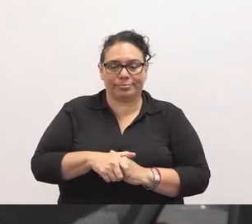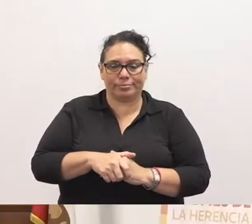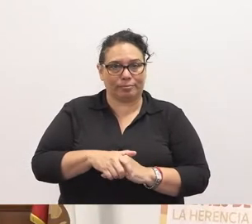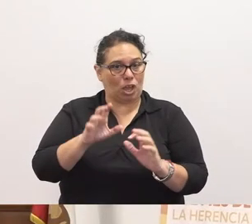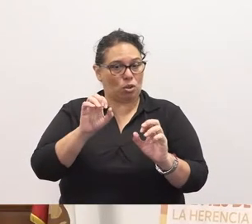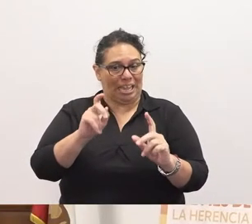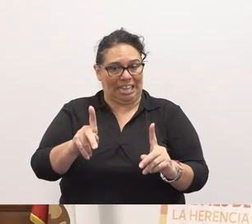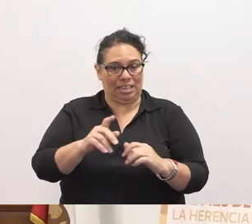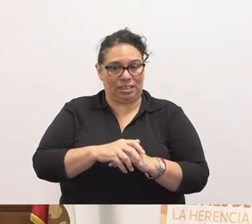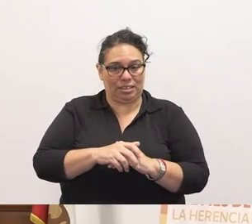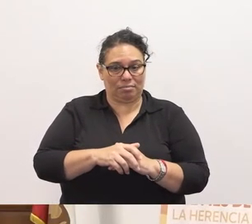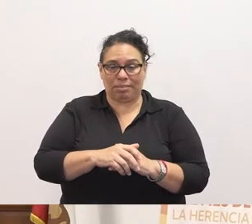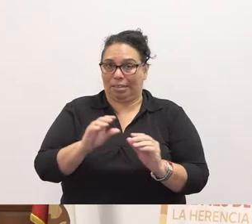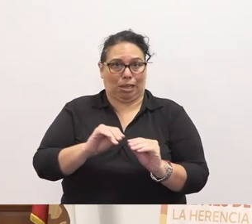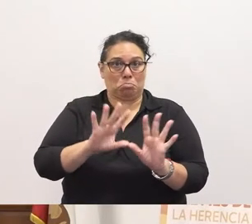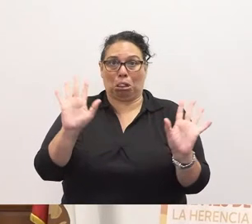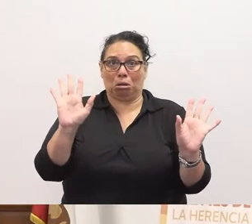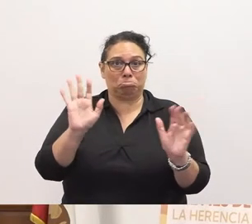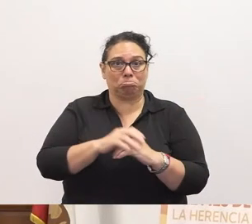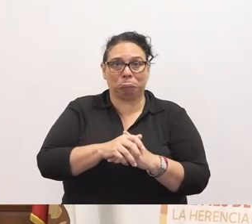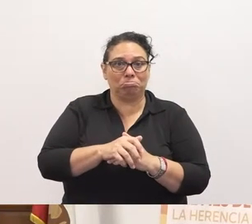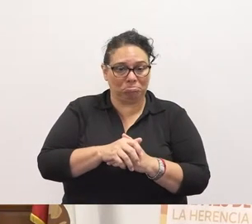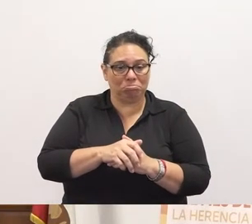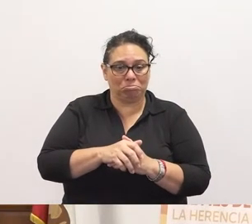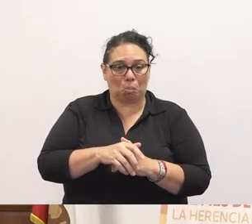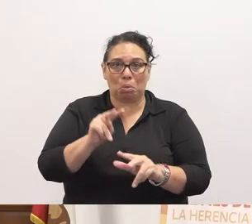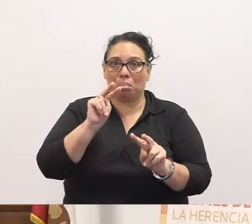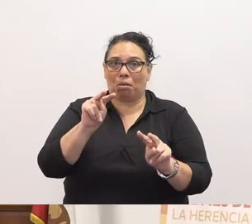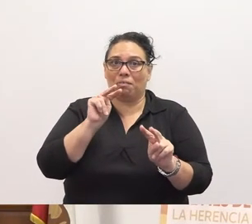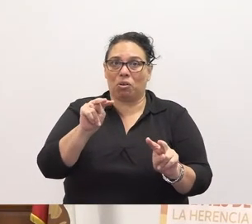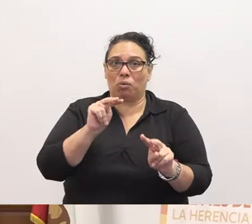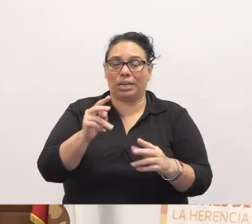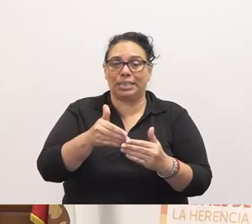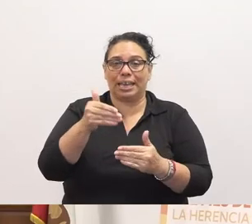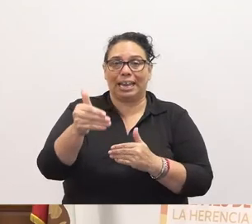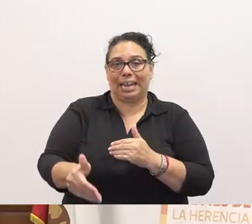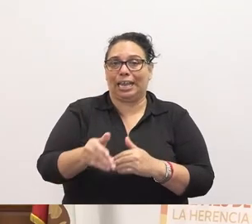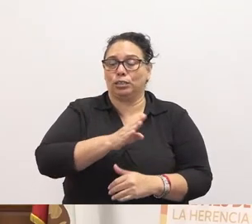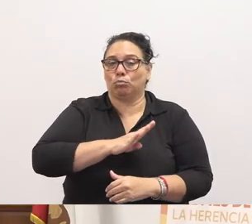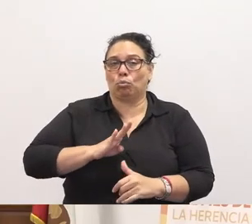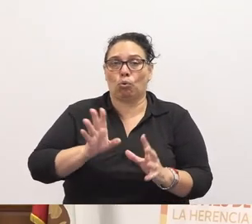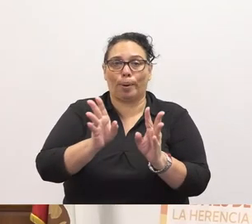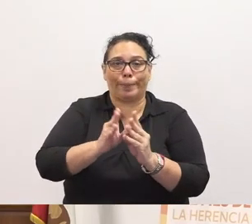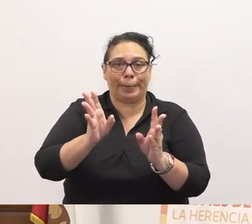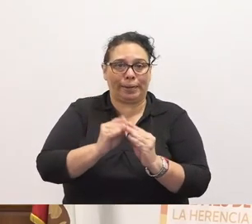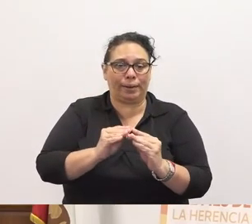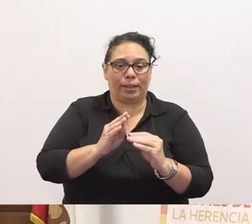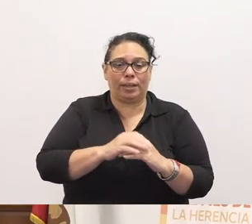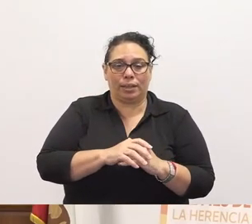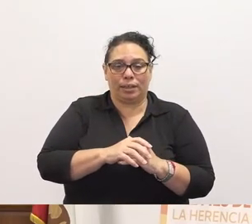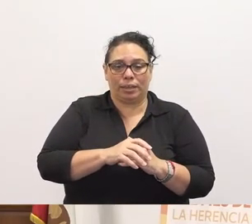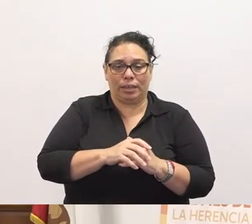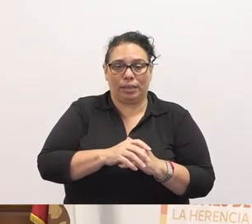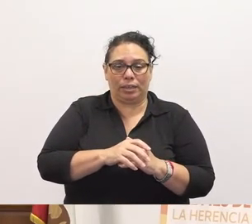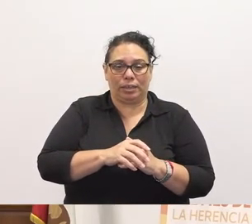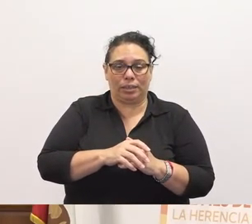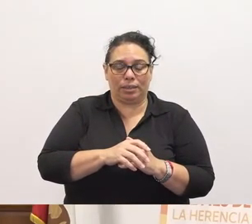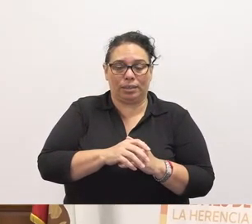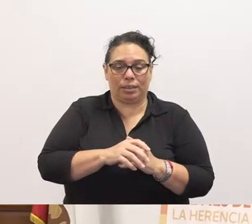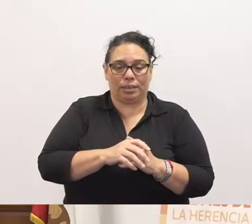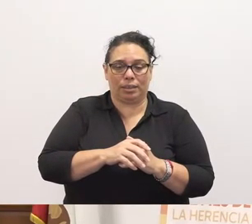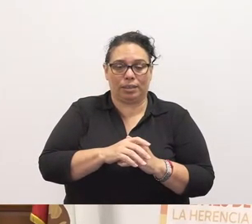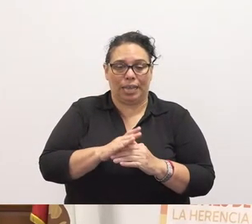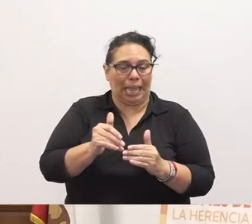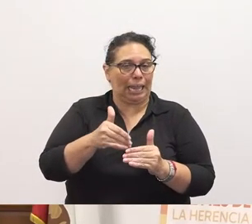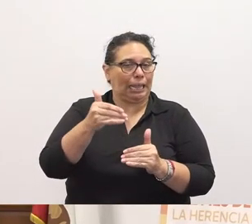Okay, I think that's very clear. Great. And we look forward to our next board meeting when we will have our